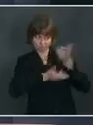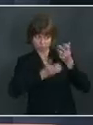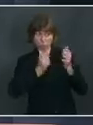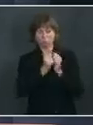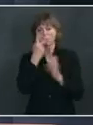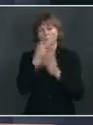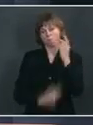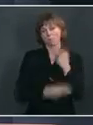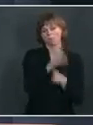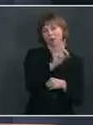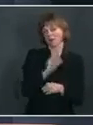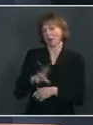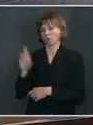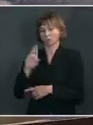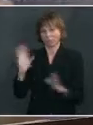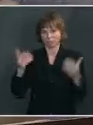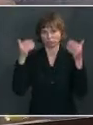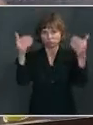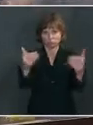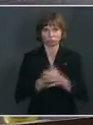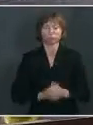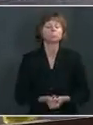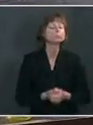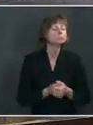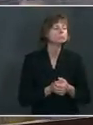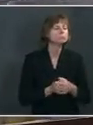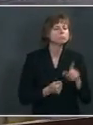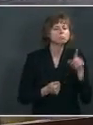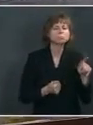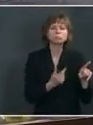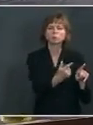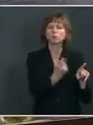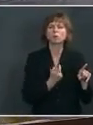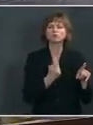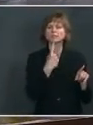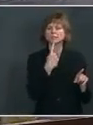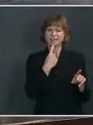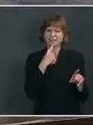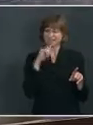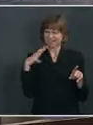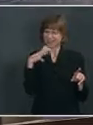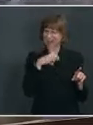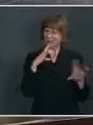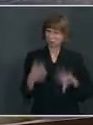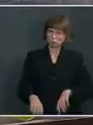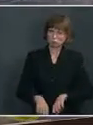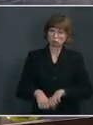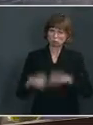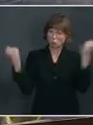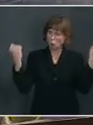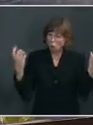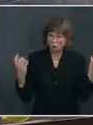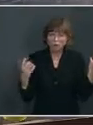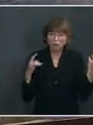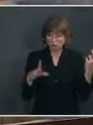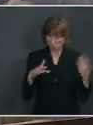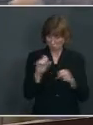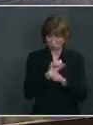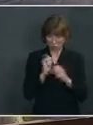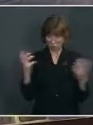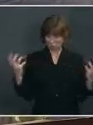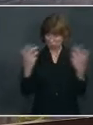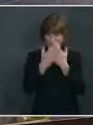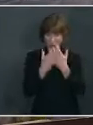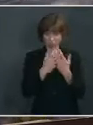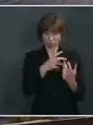to move forward on. Follow-up, if the issue is that Congress is so broken that he needs to work quickly unilaterally to get some of this done, then does